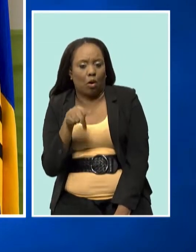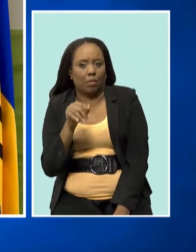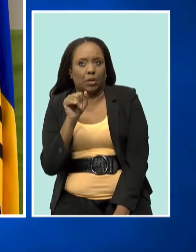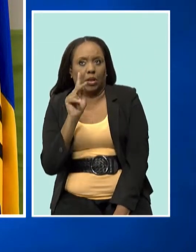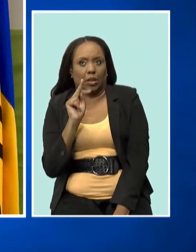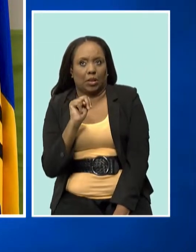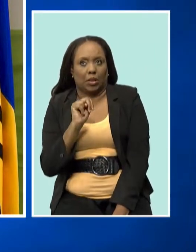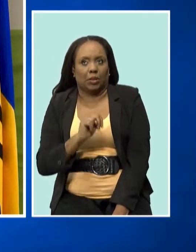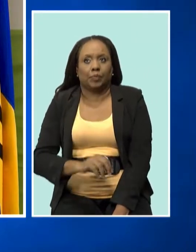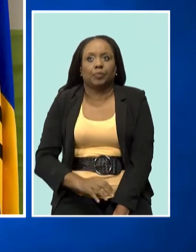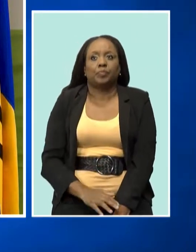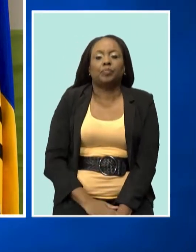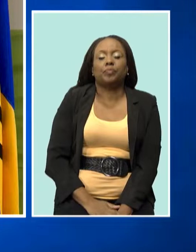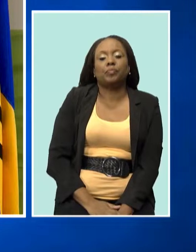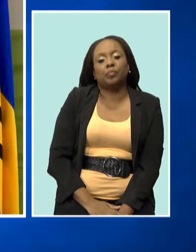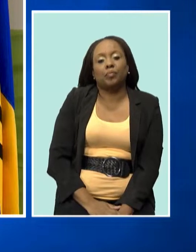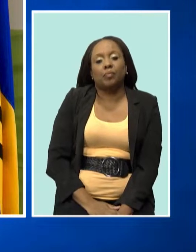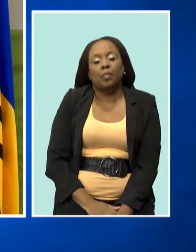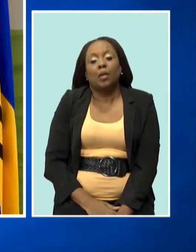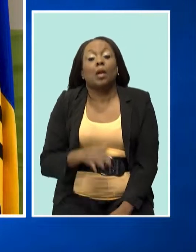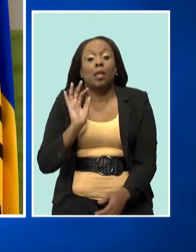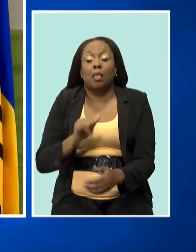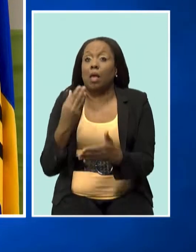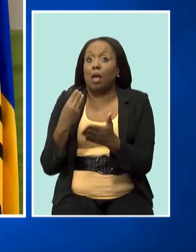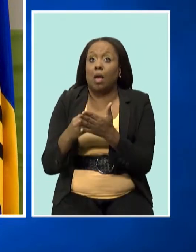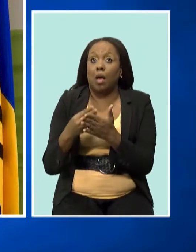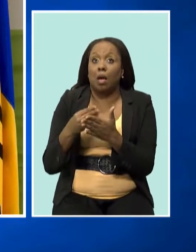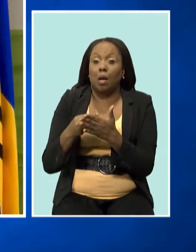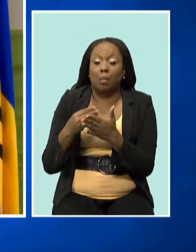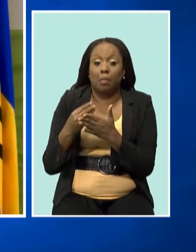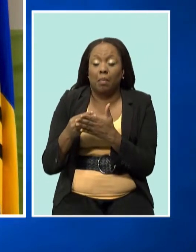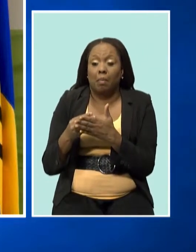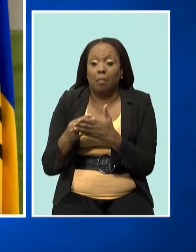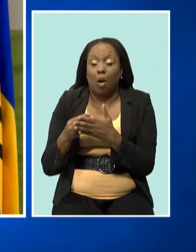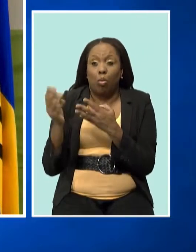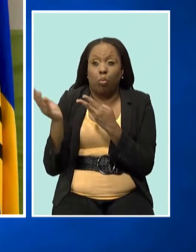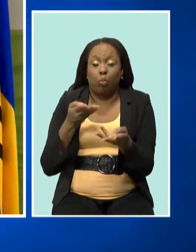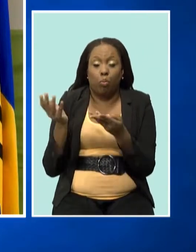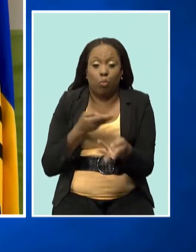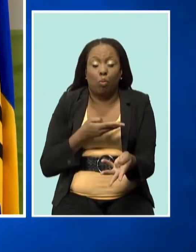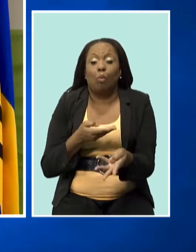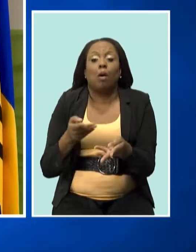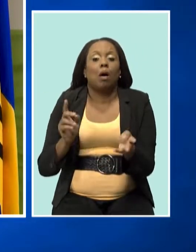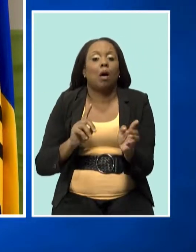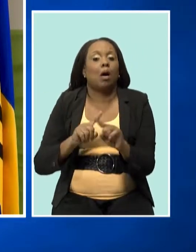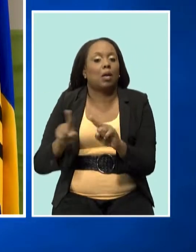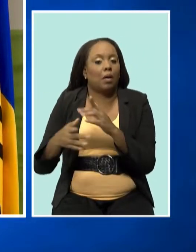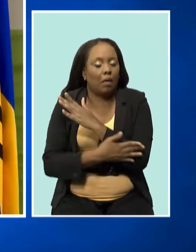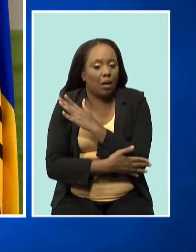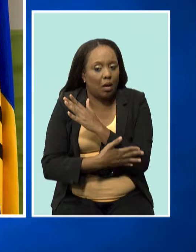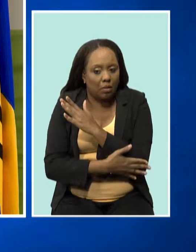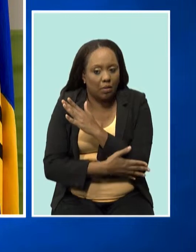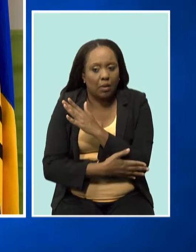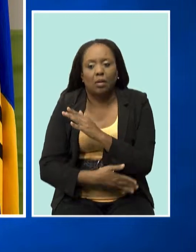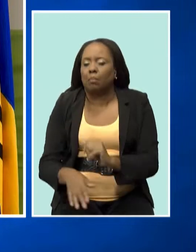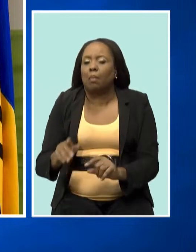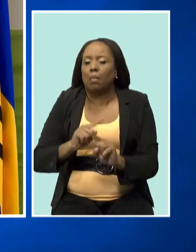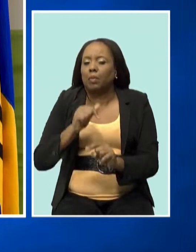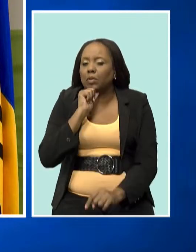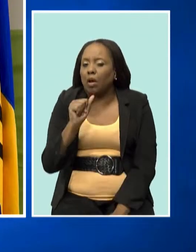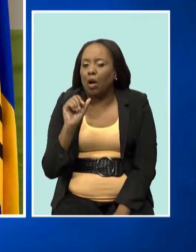minister was recently released from jail in the U.S. on money laundering charges after serving a 2-year prison term. Mr. Marshall went on to